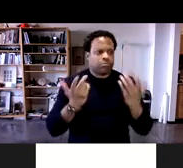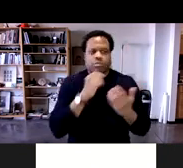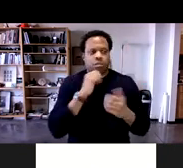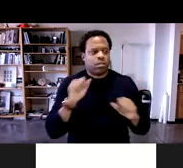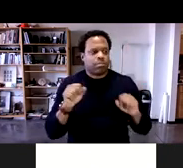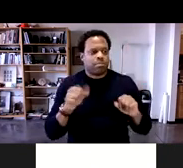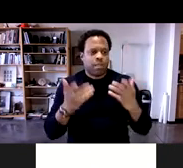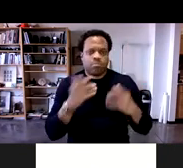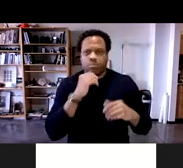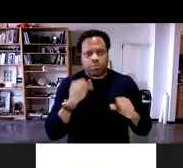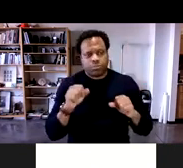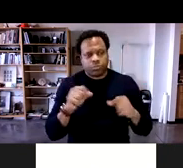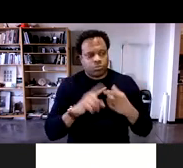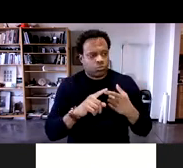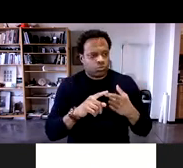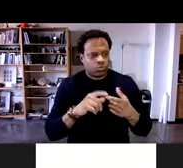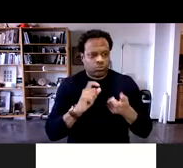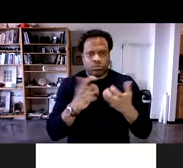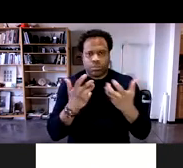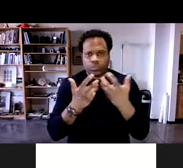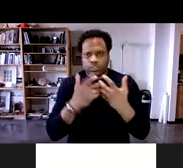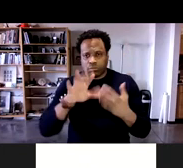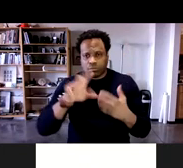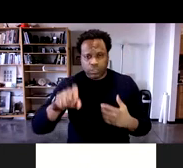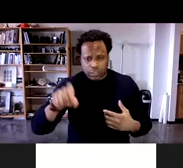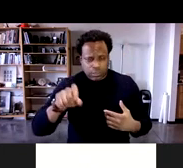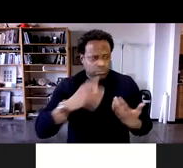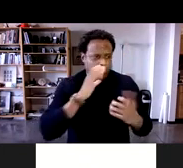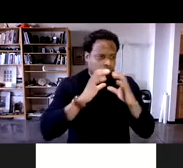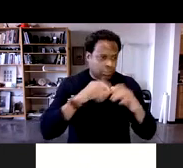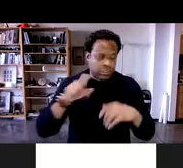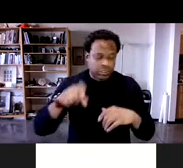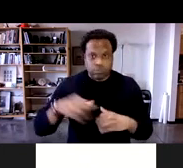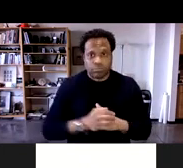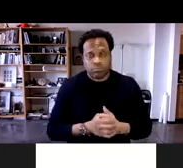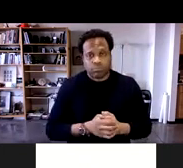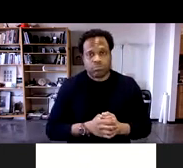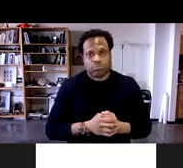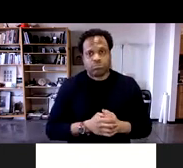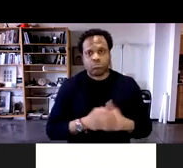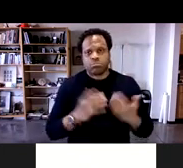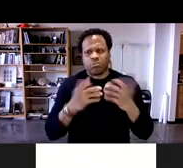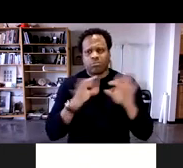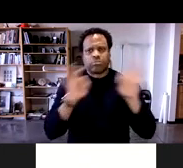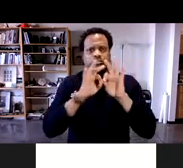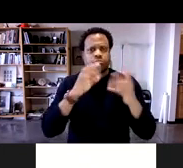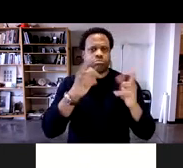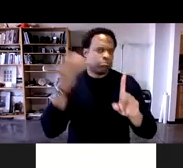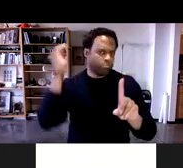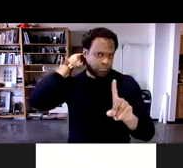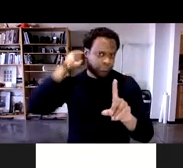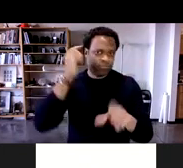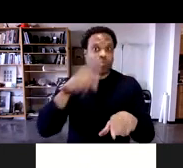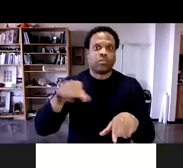facility, maybe they're very overwhelmed, or maybe they just may not be able to accurately accommodate your specific communication